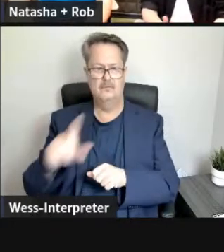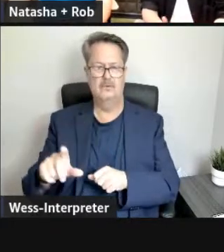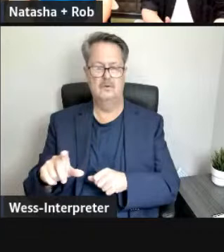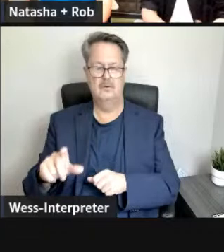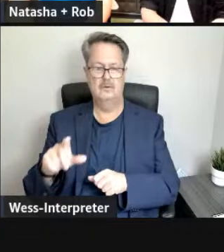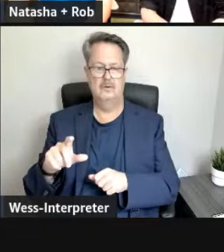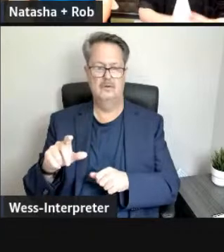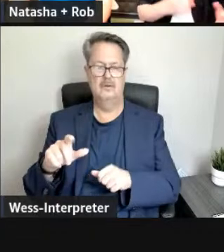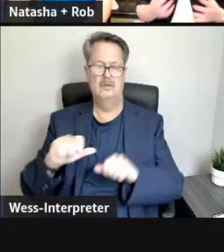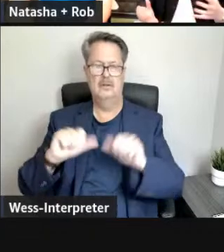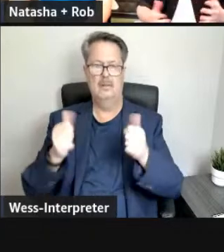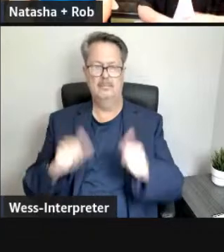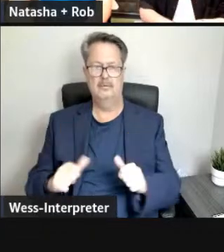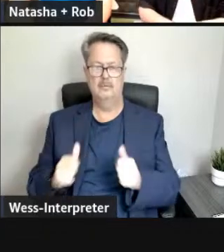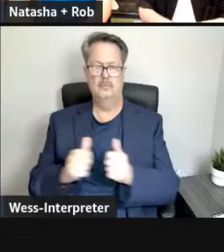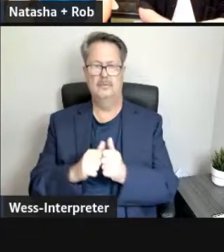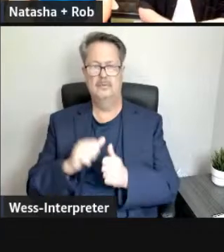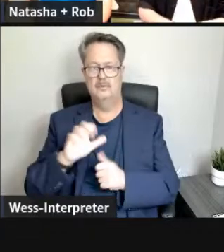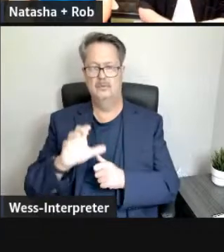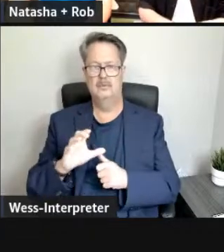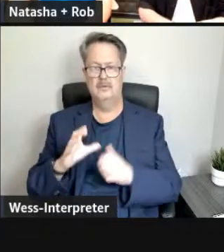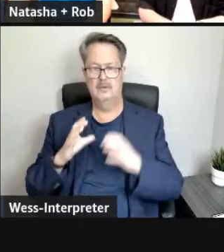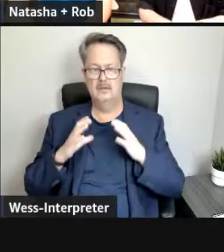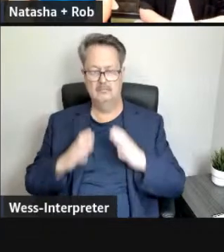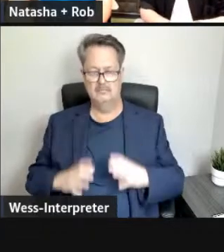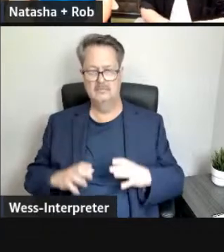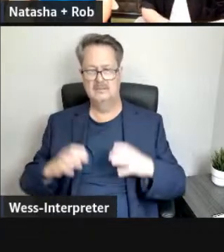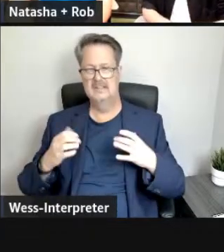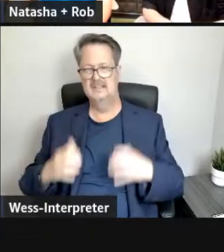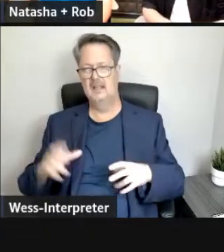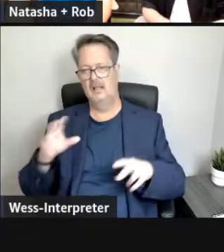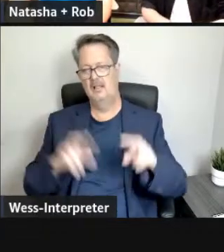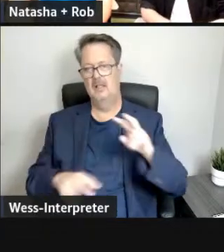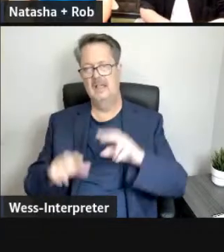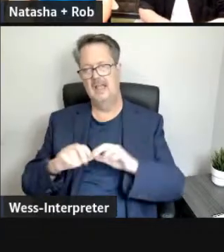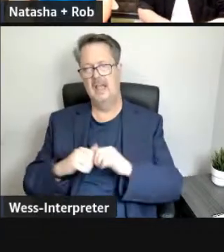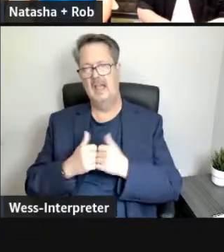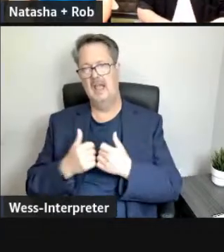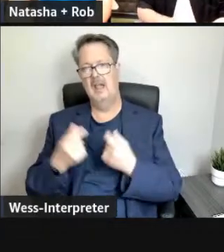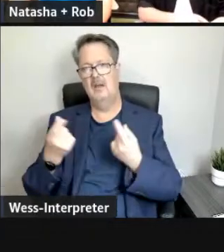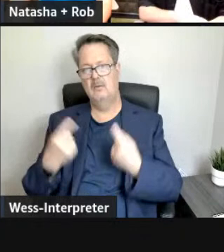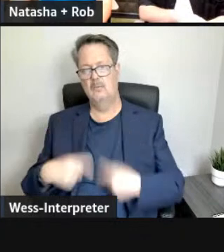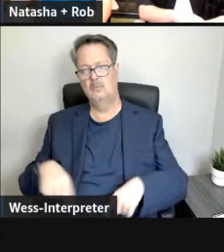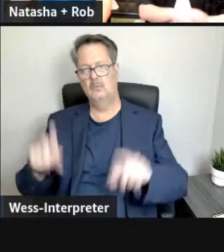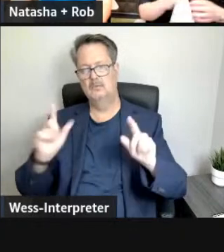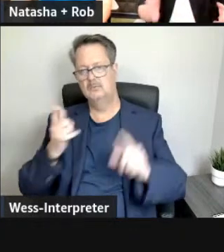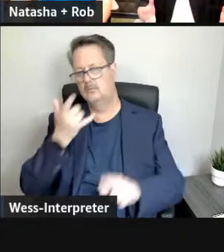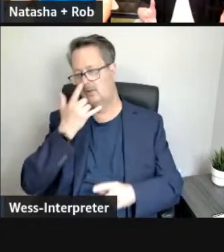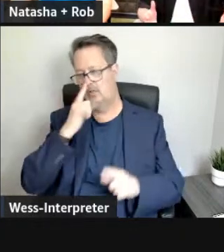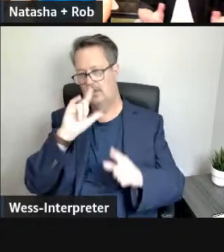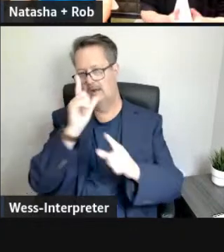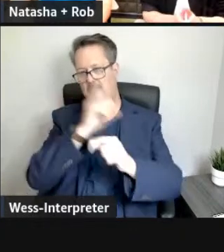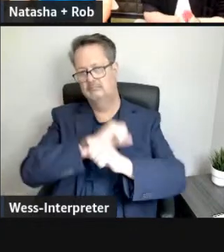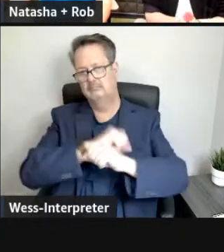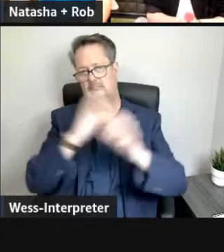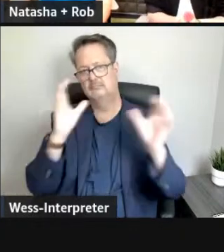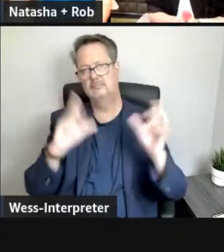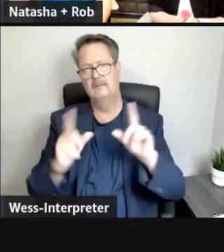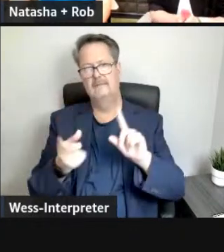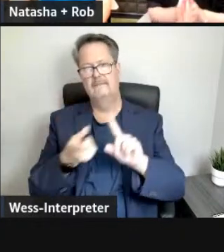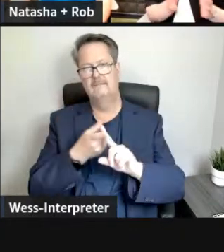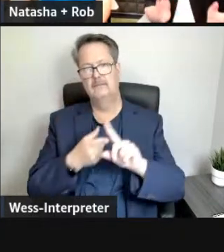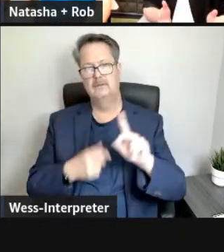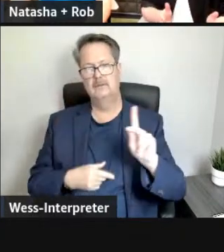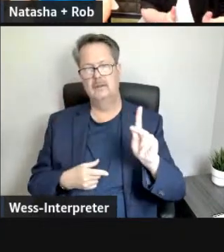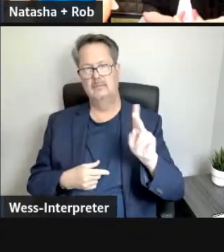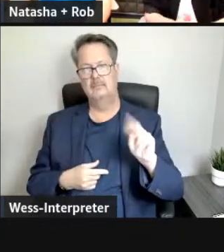your clusters. So now we're going to explore a little bit about how it really works and what that workflow looks like. So first of all, let's start with cluster autoscaler. So